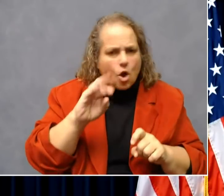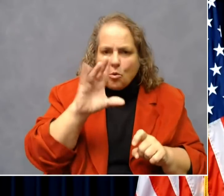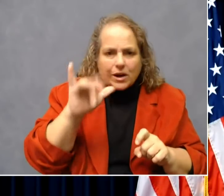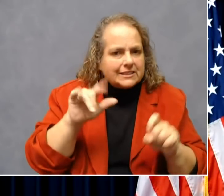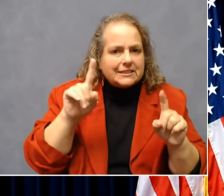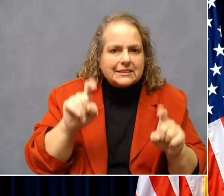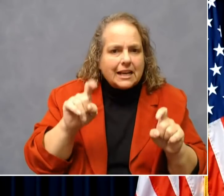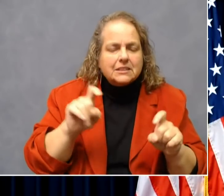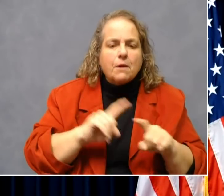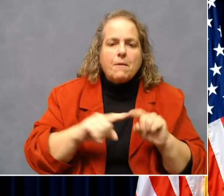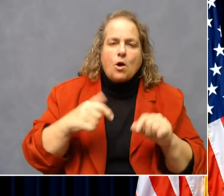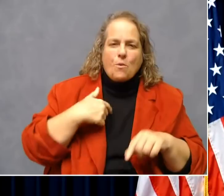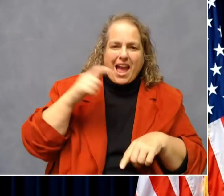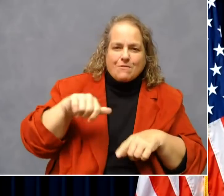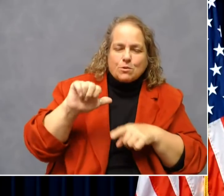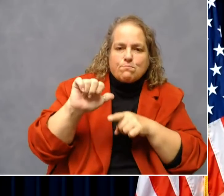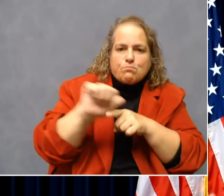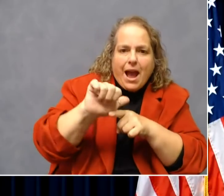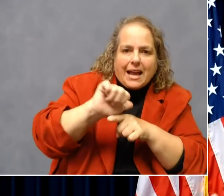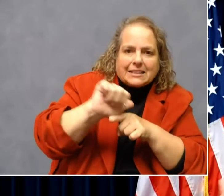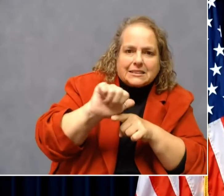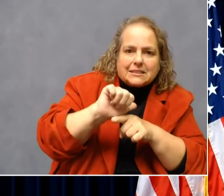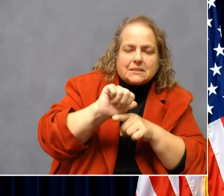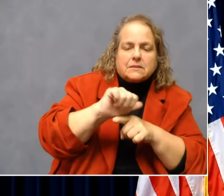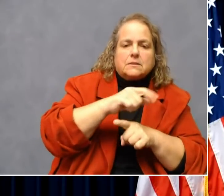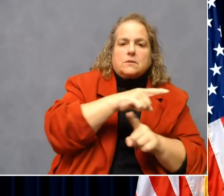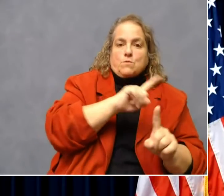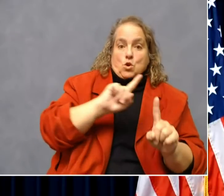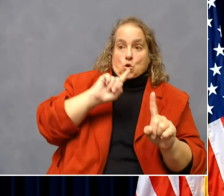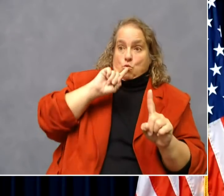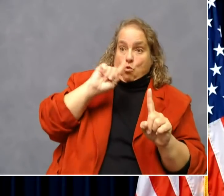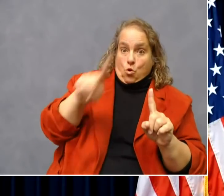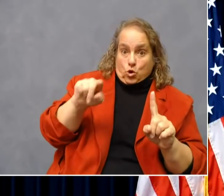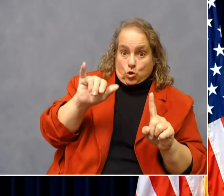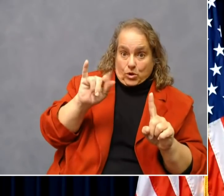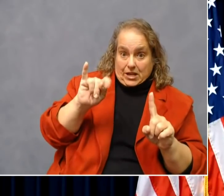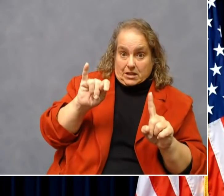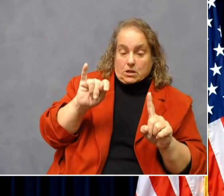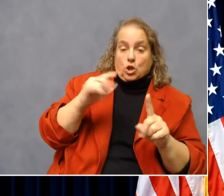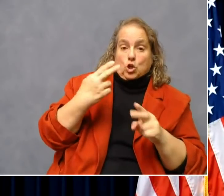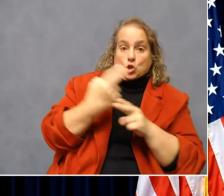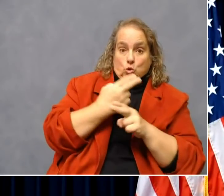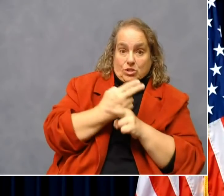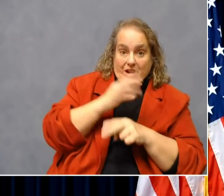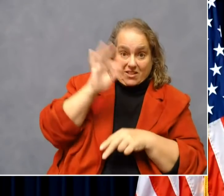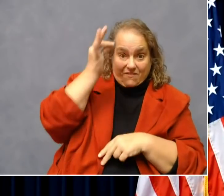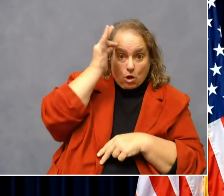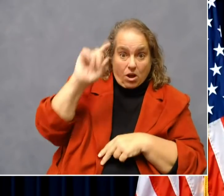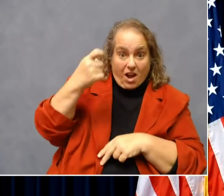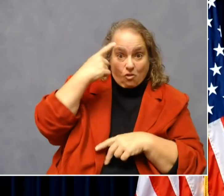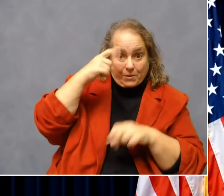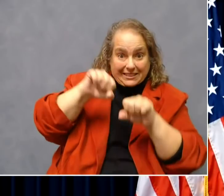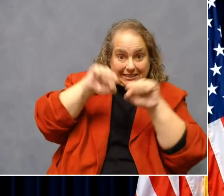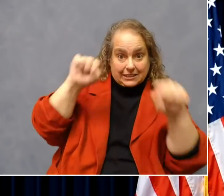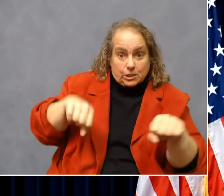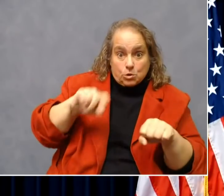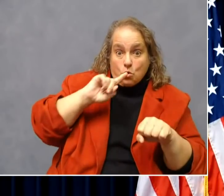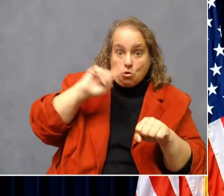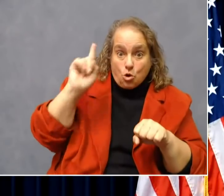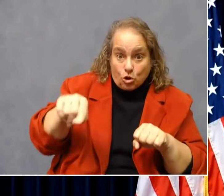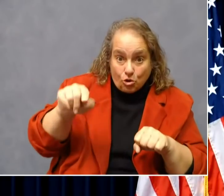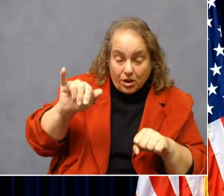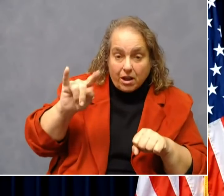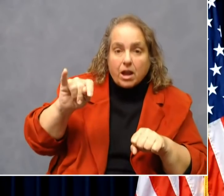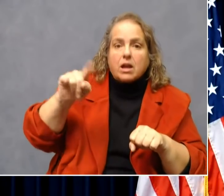to make sure that the logistical part of us getting vaccines from the federal government upon ordering them is going to